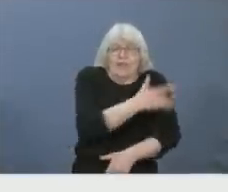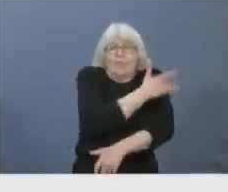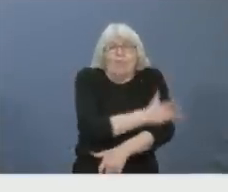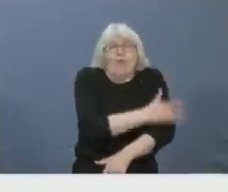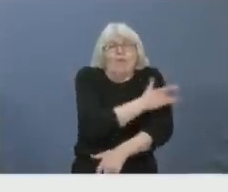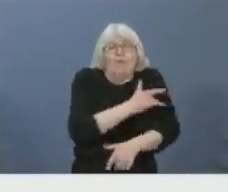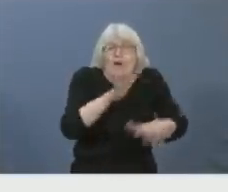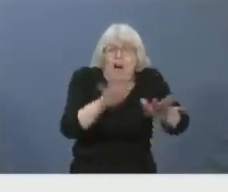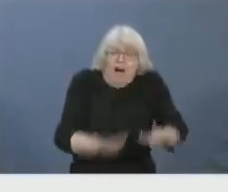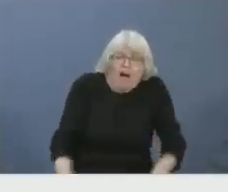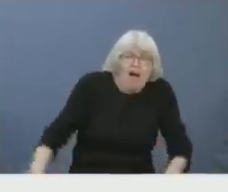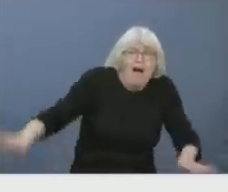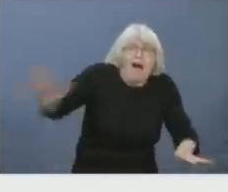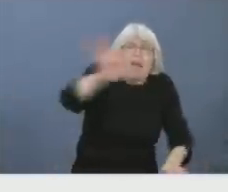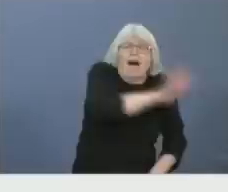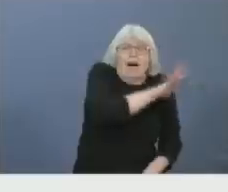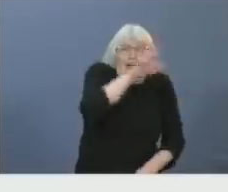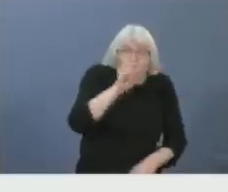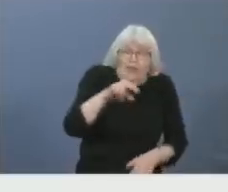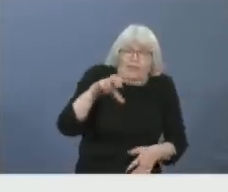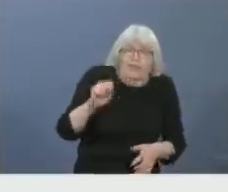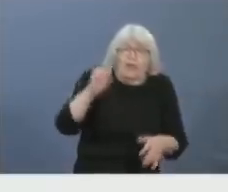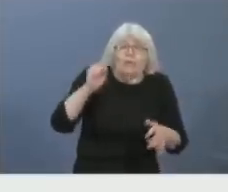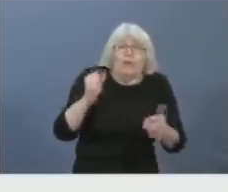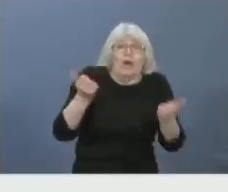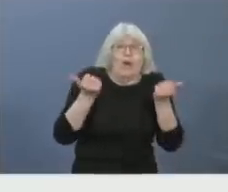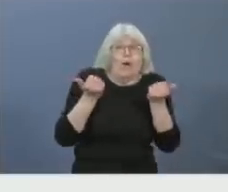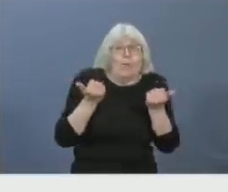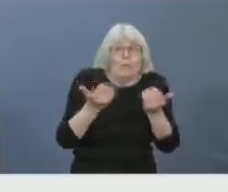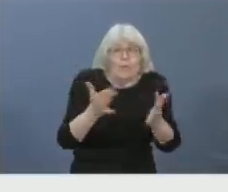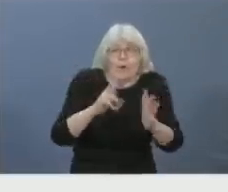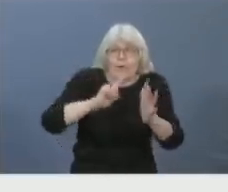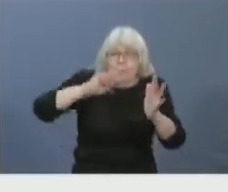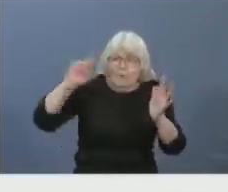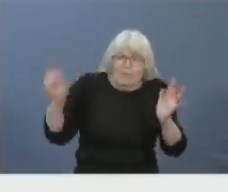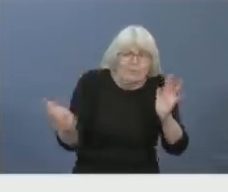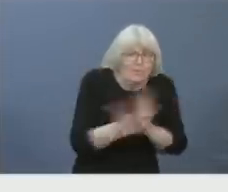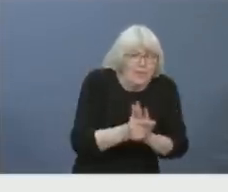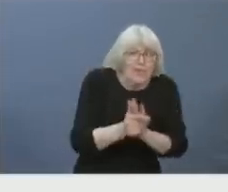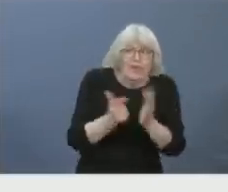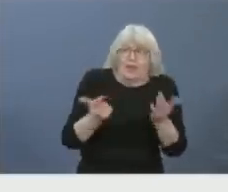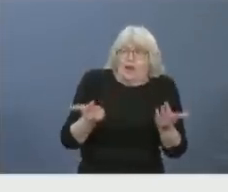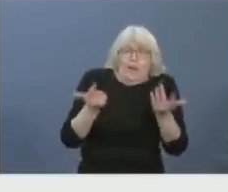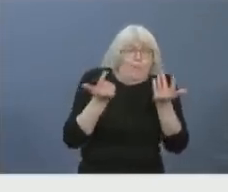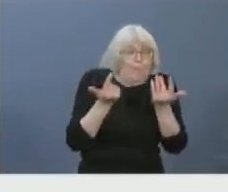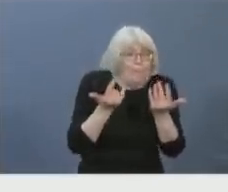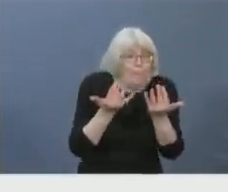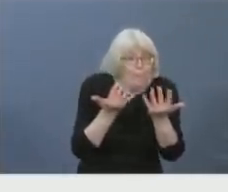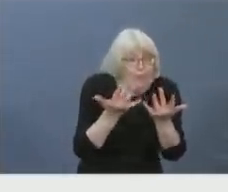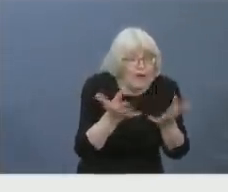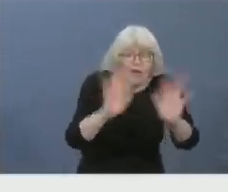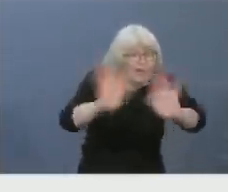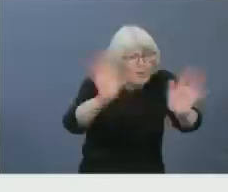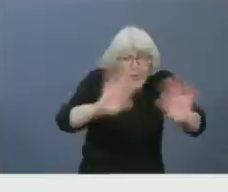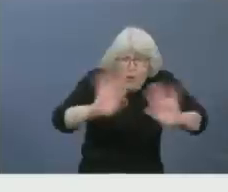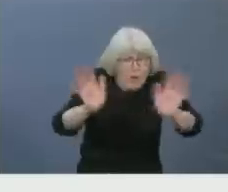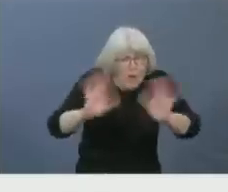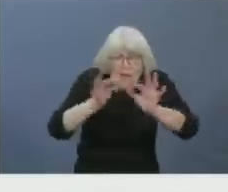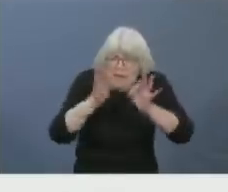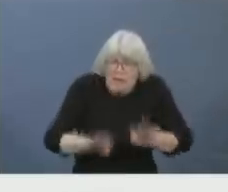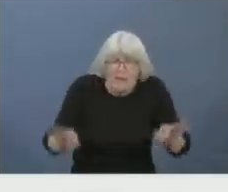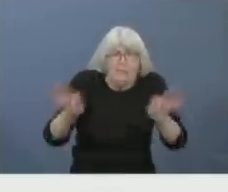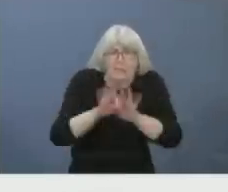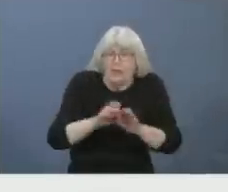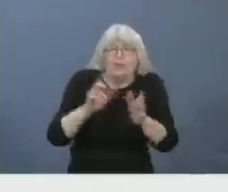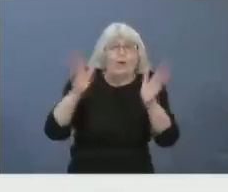effect. Don't be burning right now. No burning in Nova Scotia. Conservation officers reported 6